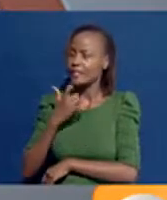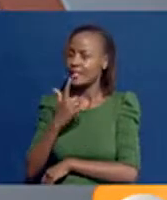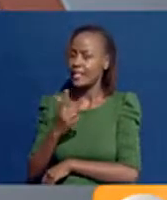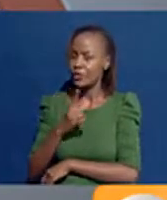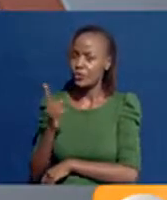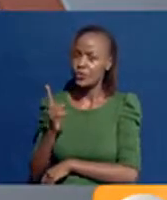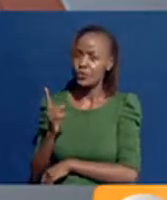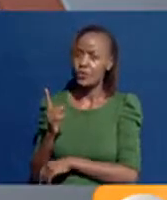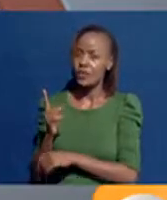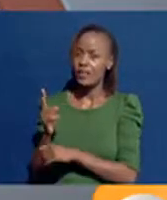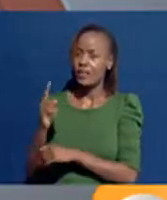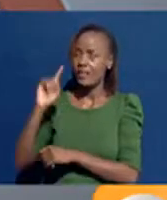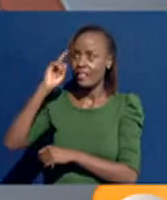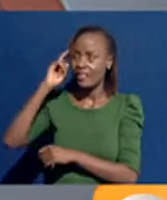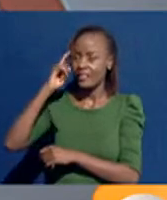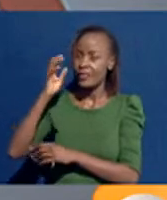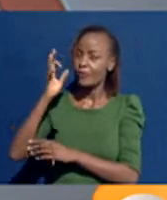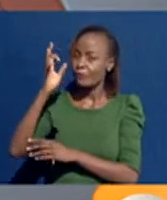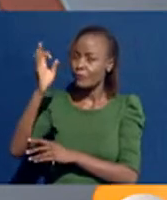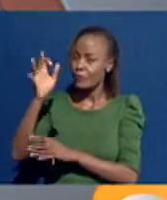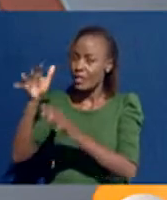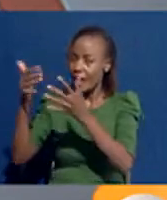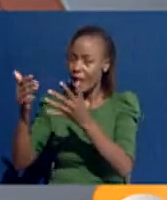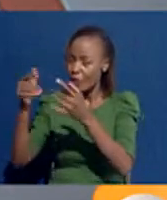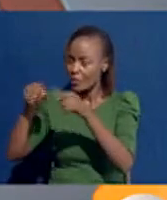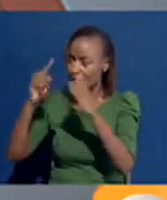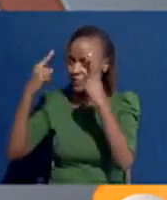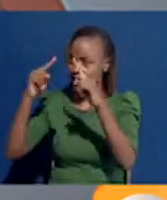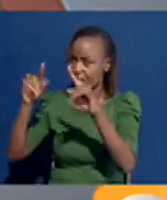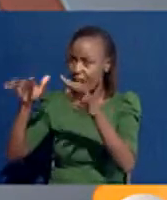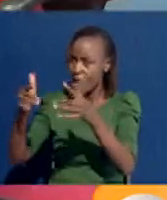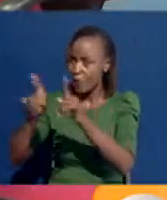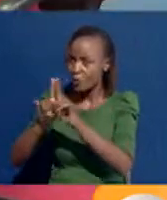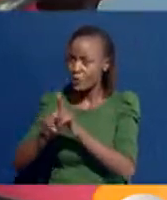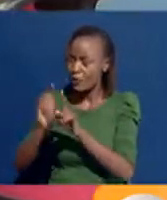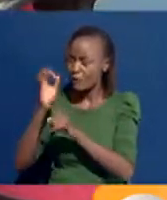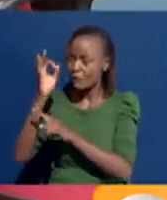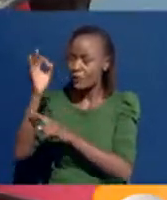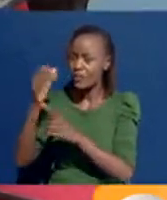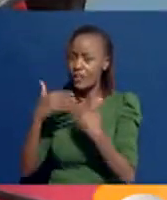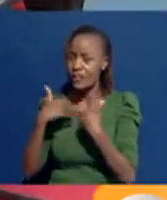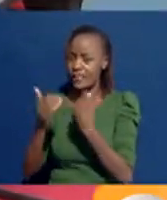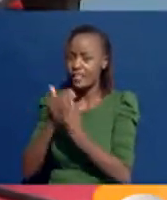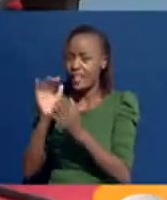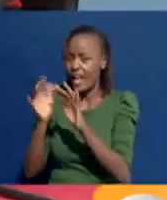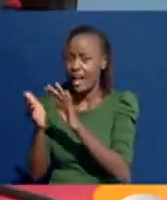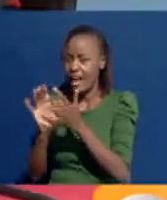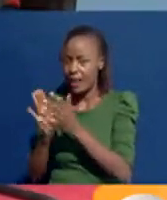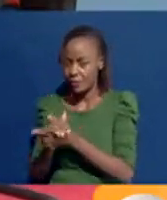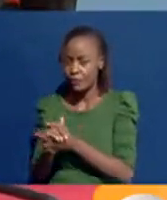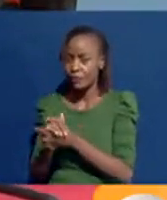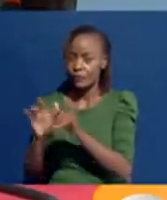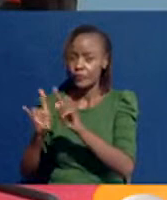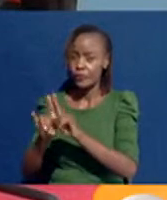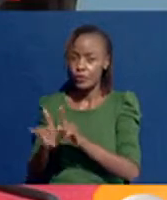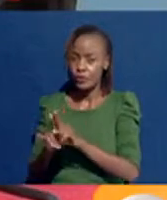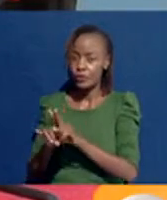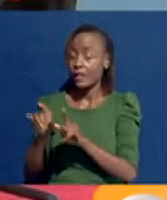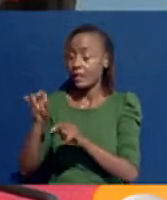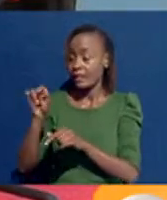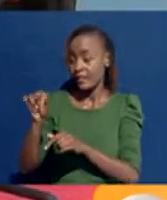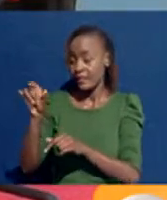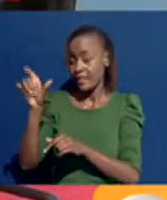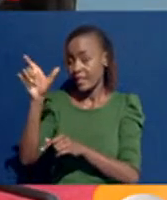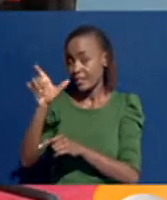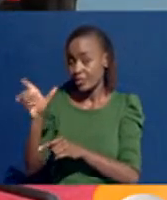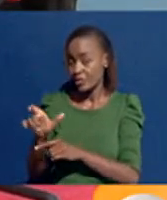see your successes so far and what you see as the future for healthcare in Kenya and indeed the region. Like you say,